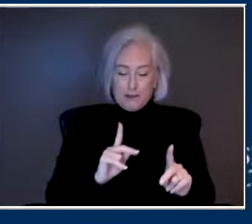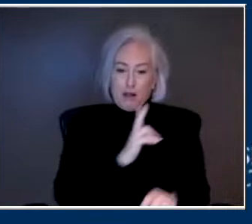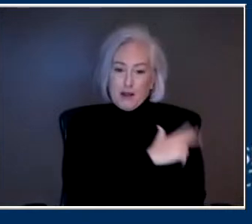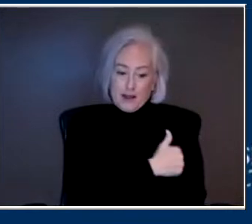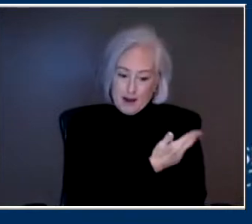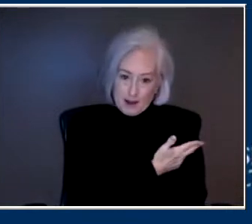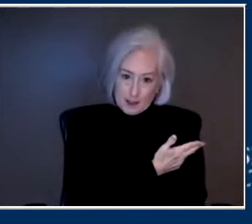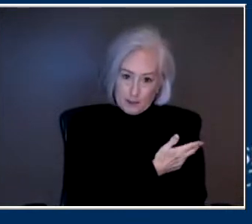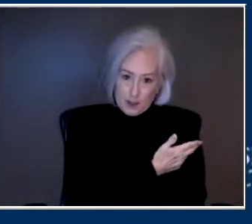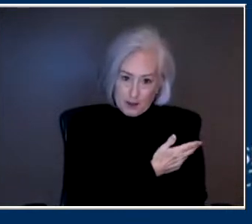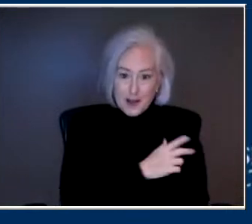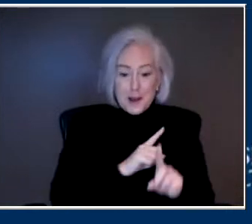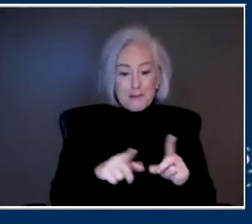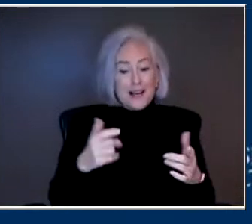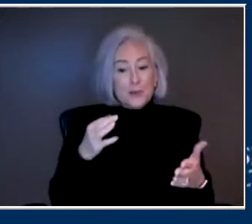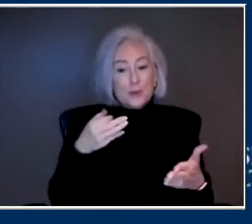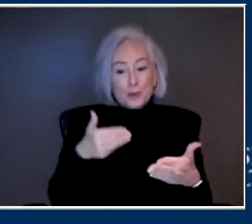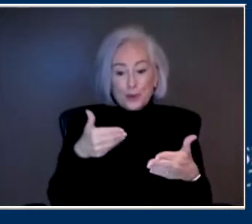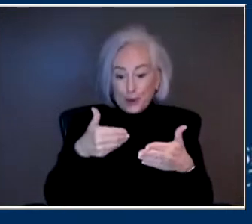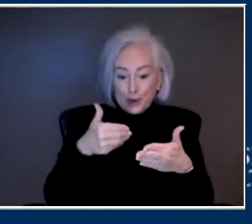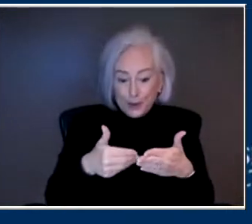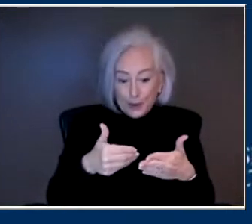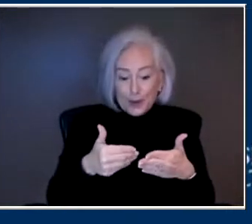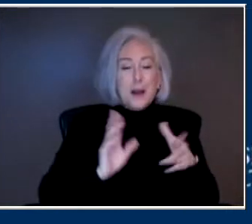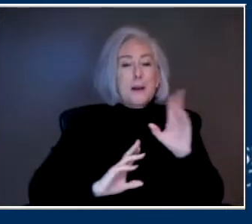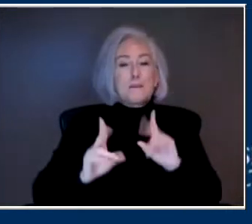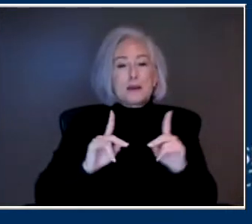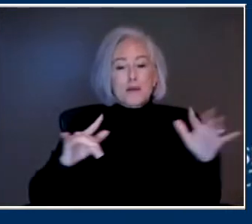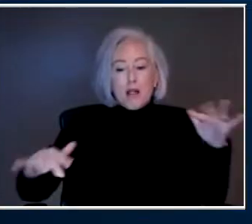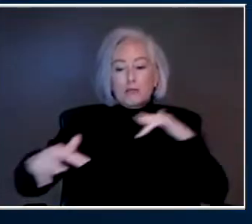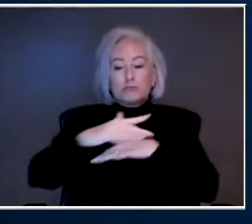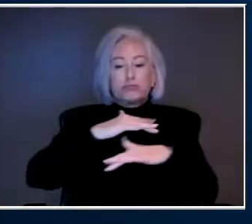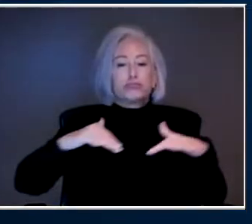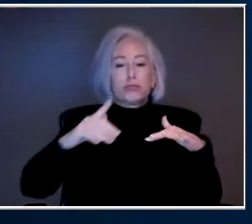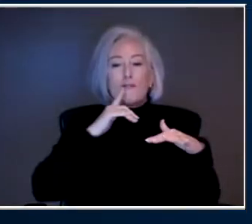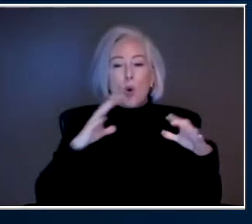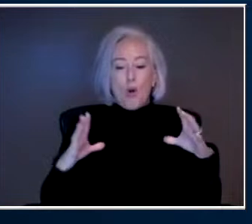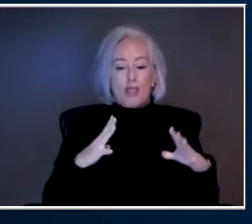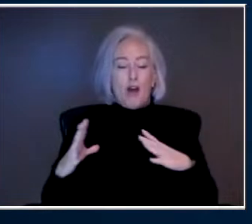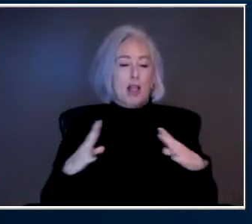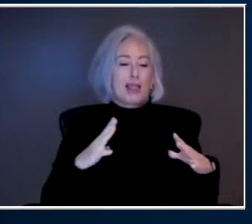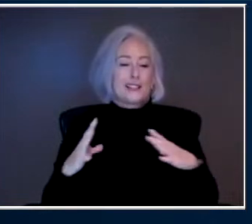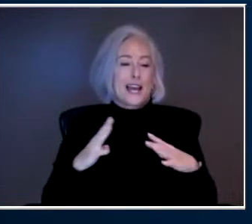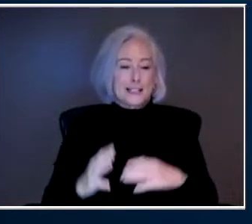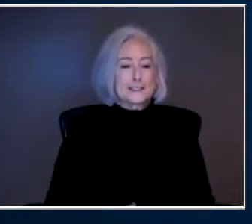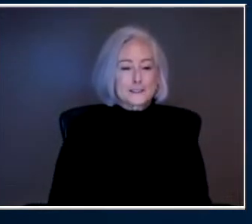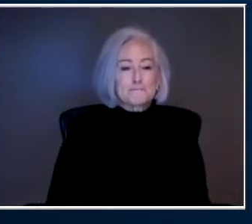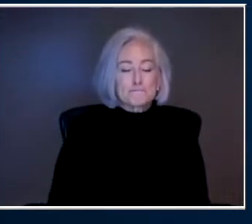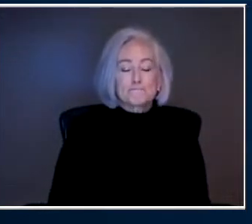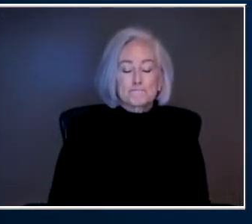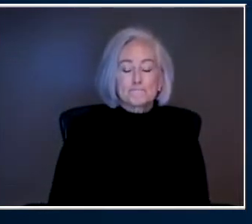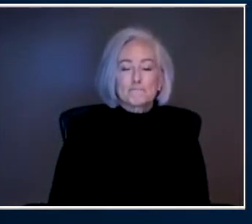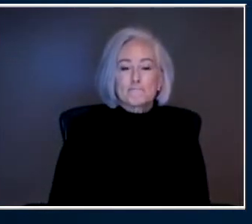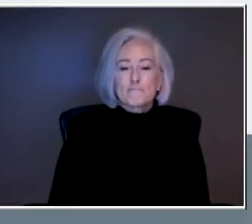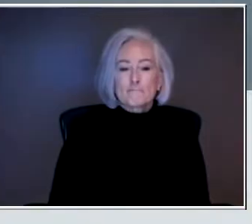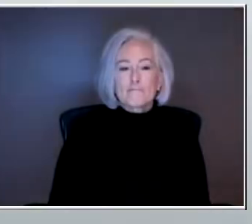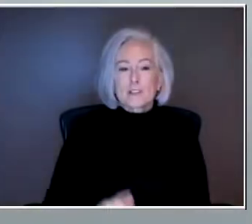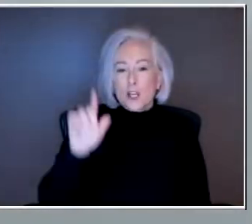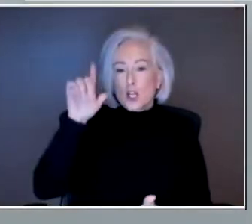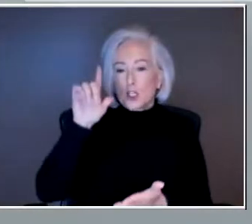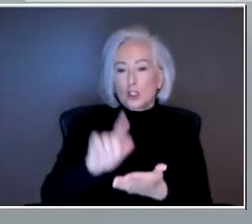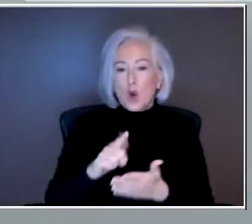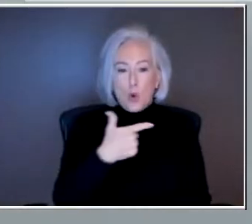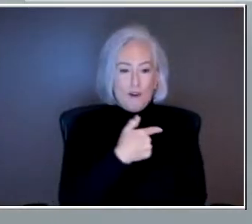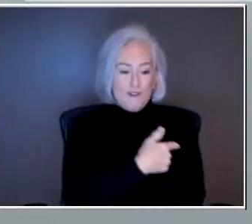of get-togethers and people just trying to be with family and friends. Yeah. So on that note, low vaccination rates for COVID-19 have